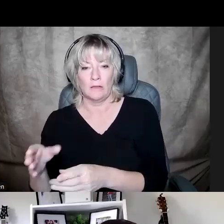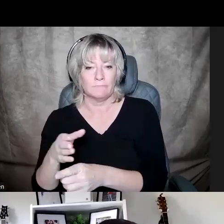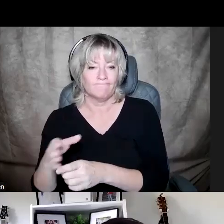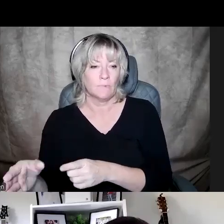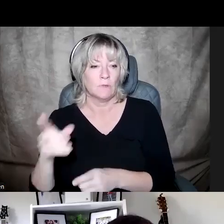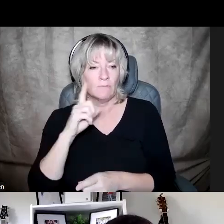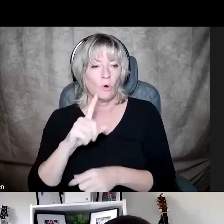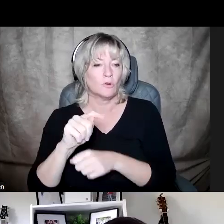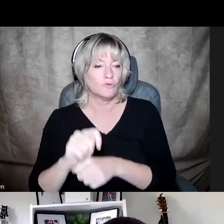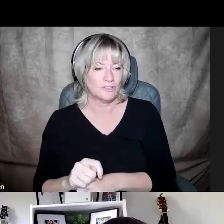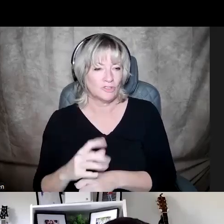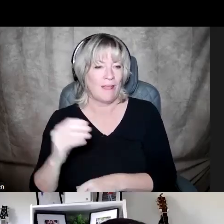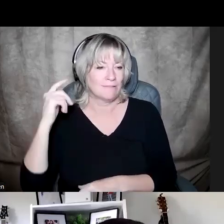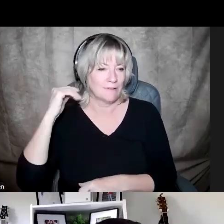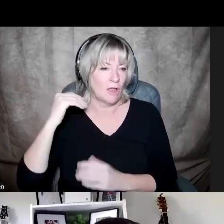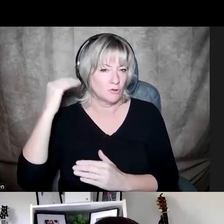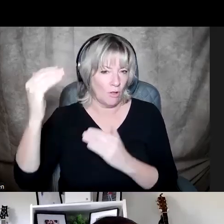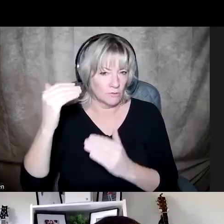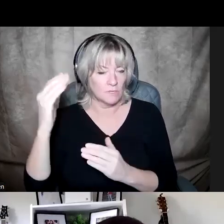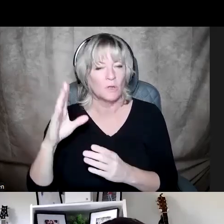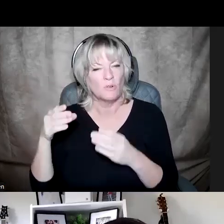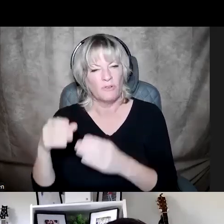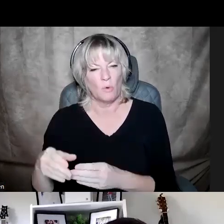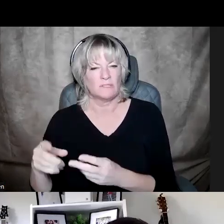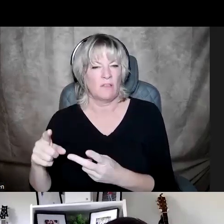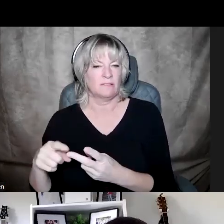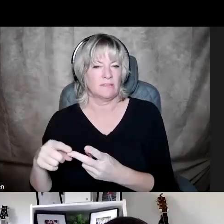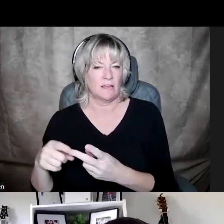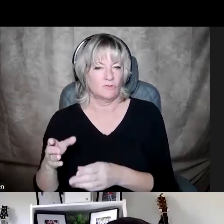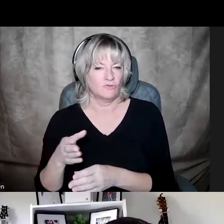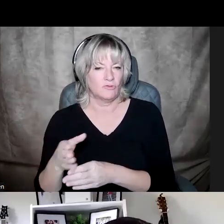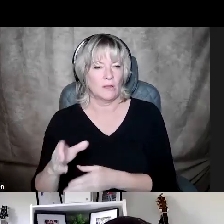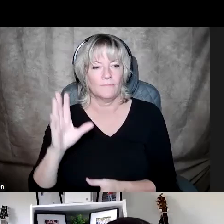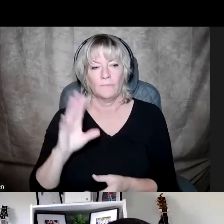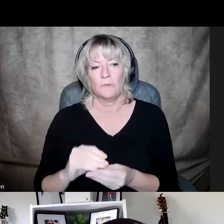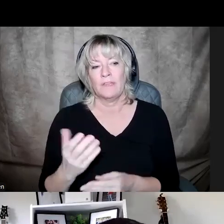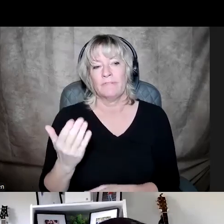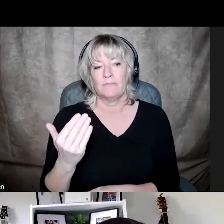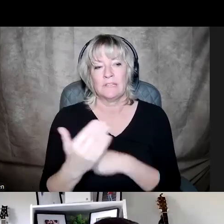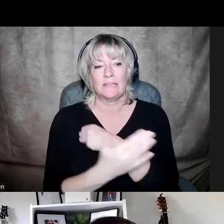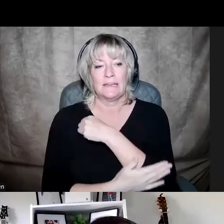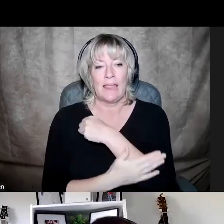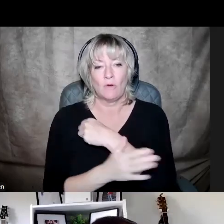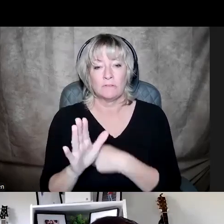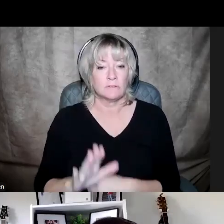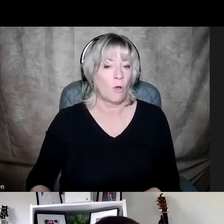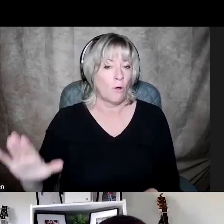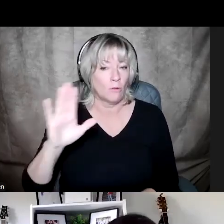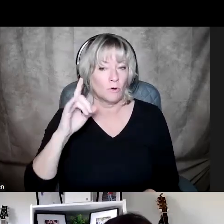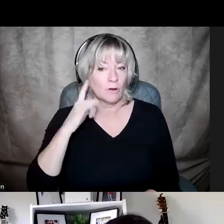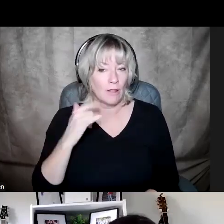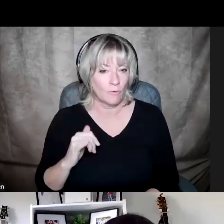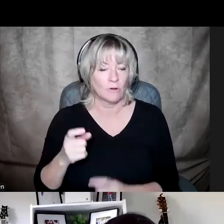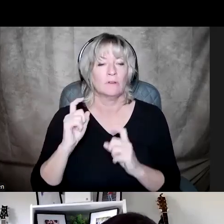and adults. So we'll be focusing on the second one. And in that second track, a total of 15 counties across California were awarded